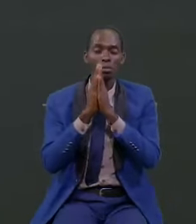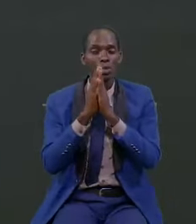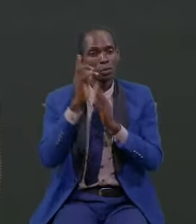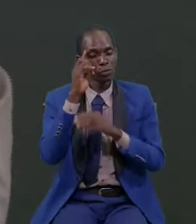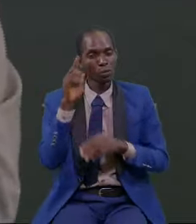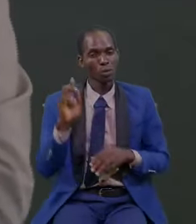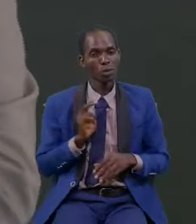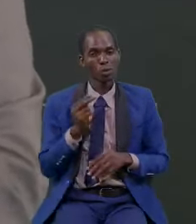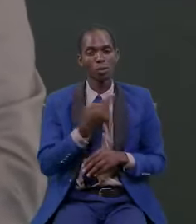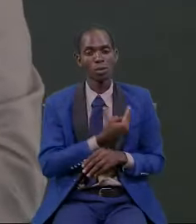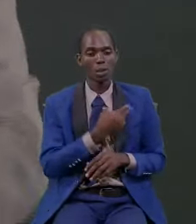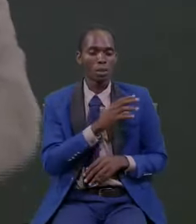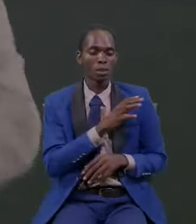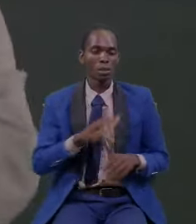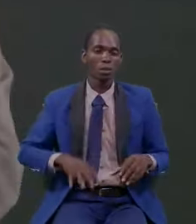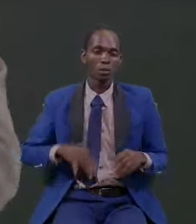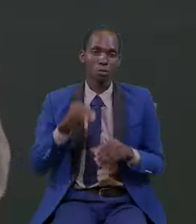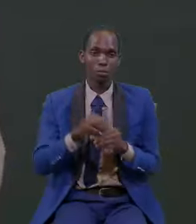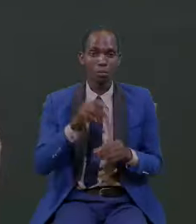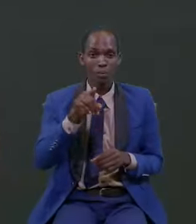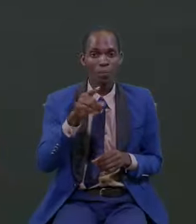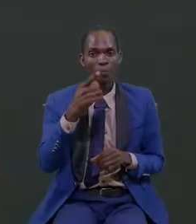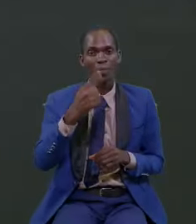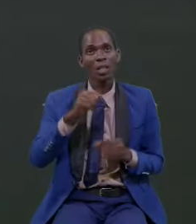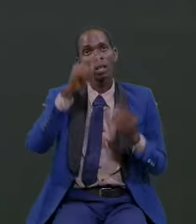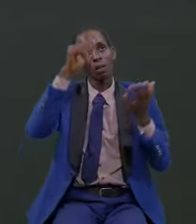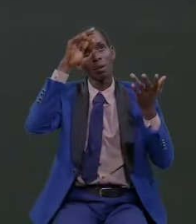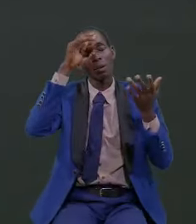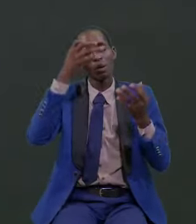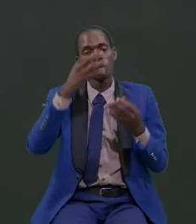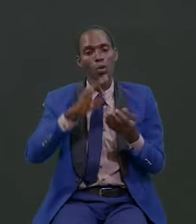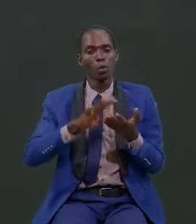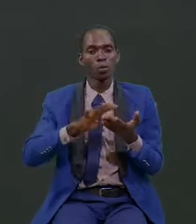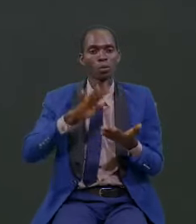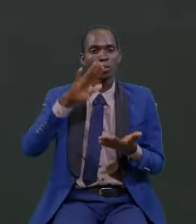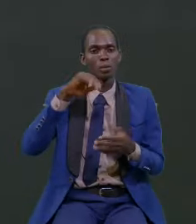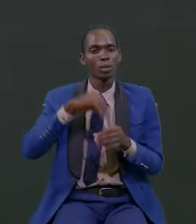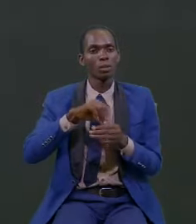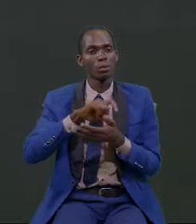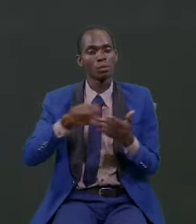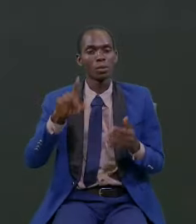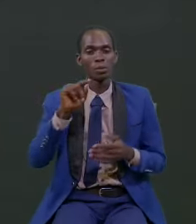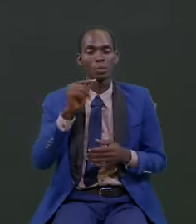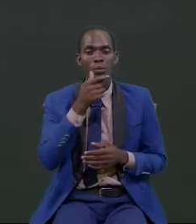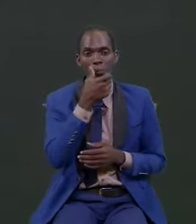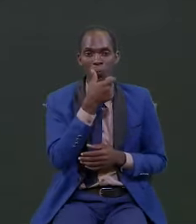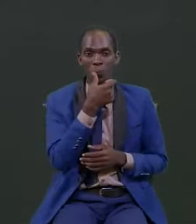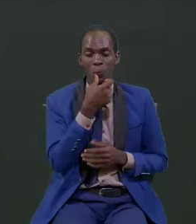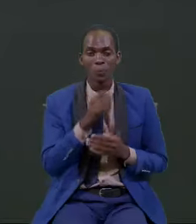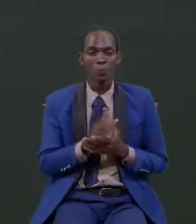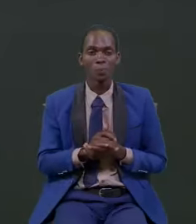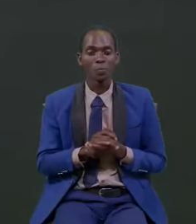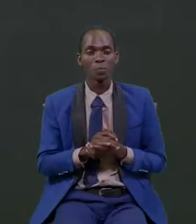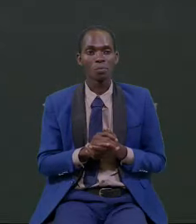you, the hope of glory. Verse 20. In verse 20, it says, whither